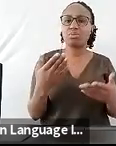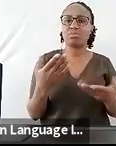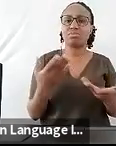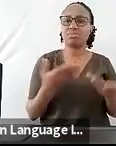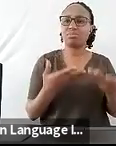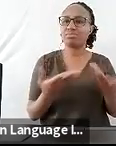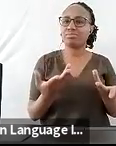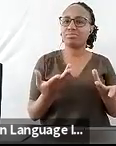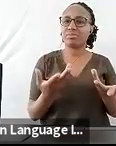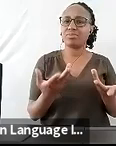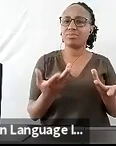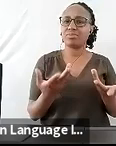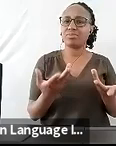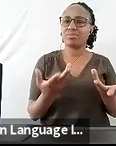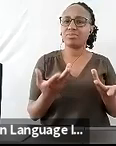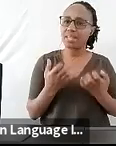part of